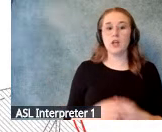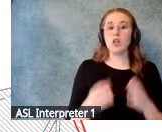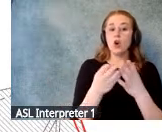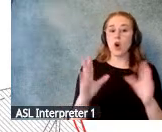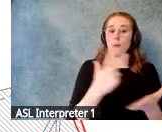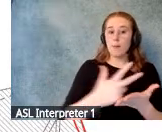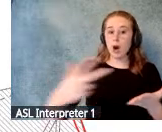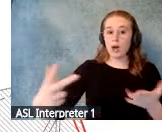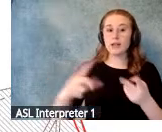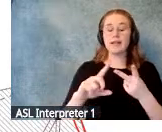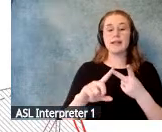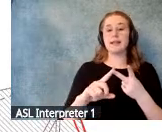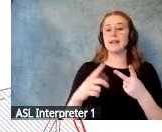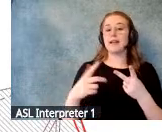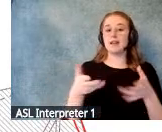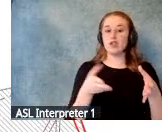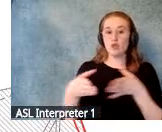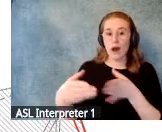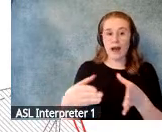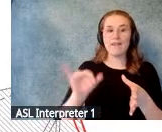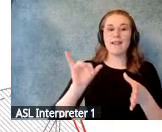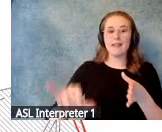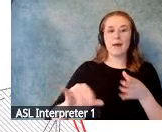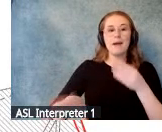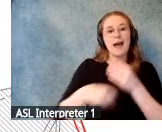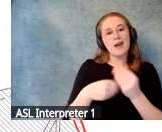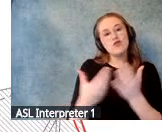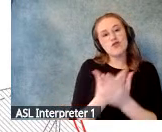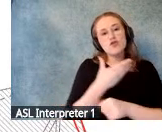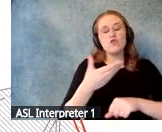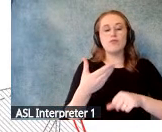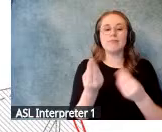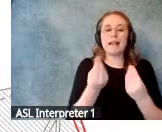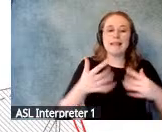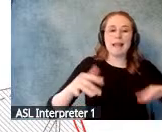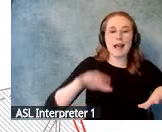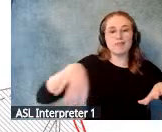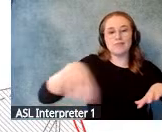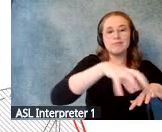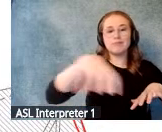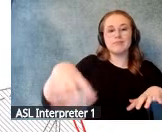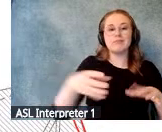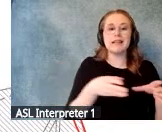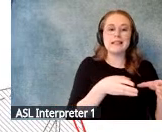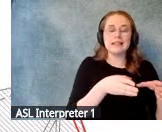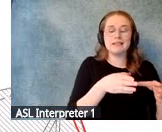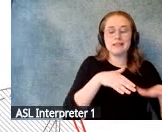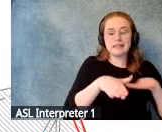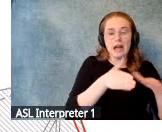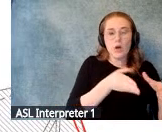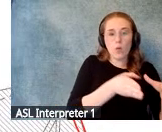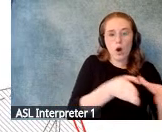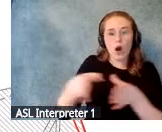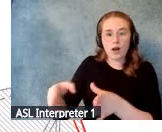commercial driveway would be surrounded by new landscaping and sidewalks with at least 400 new trees planted throughout the development.